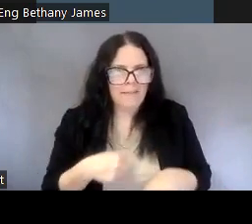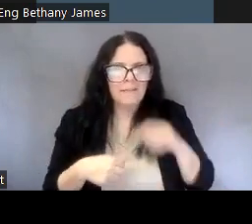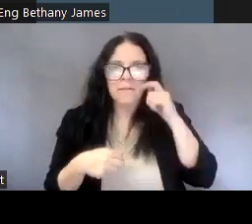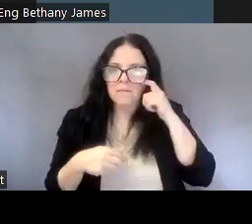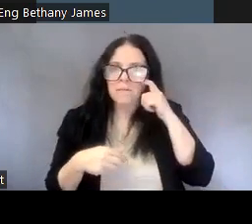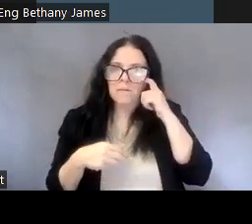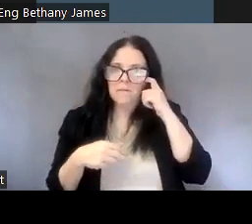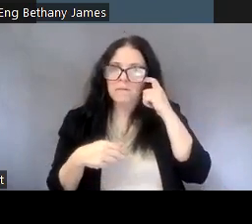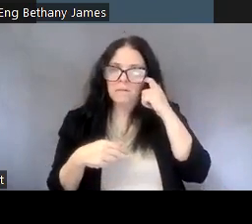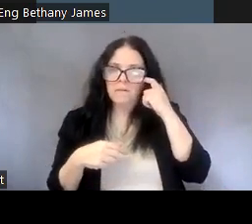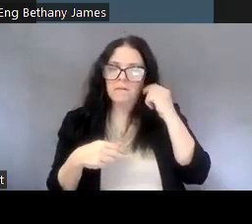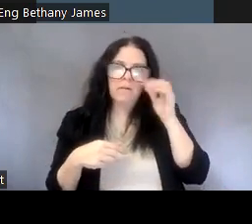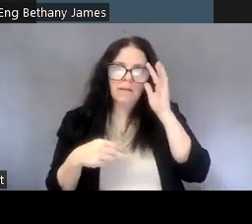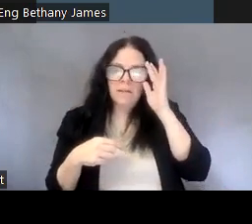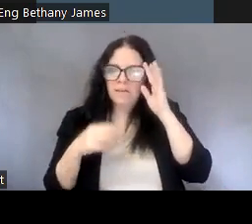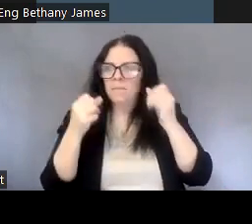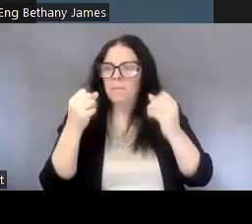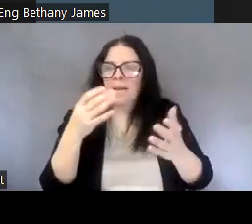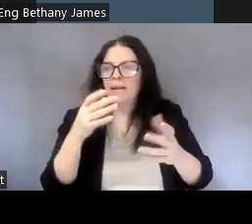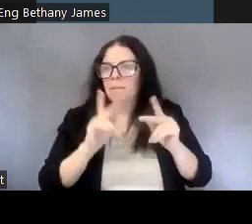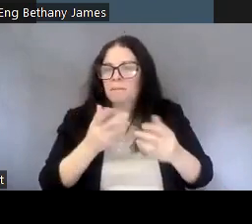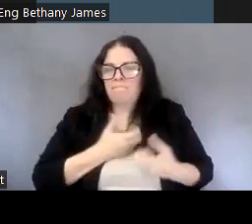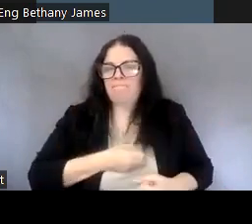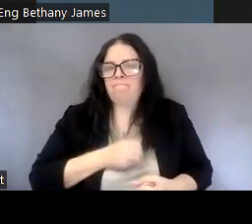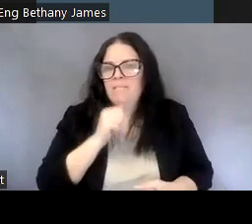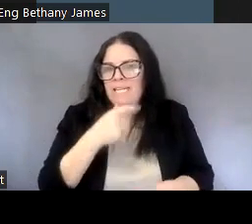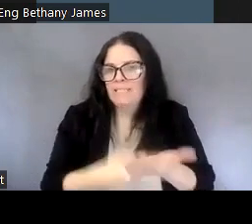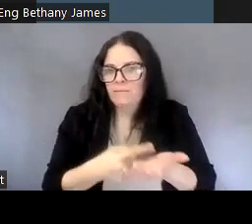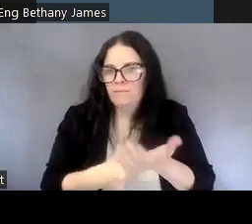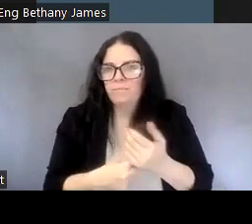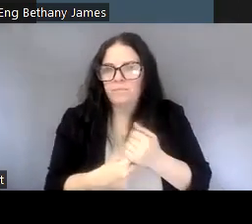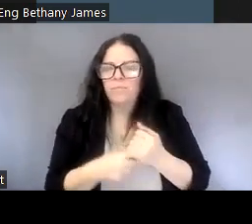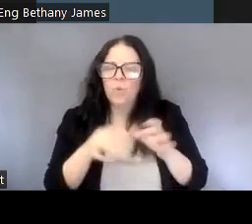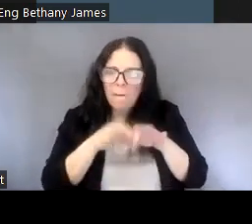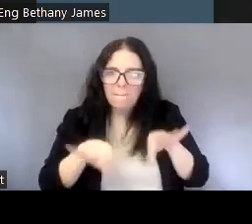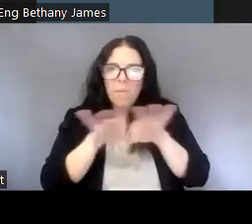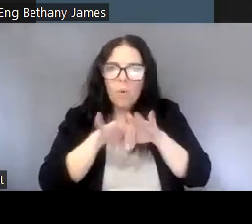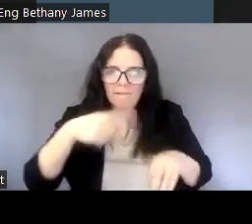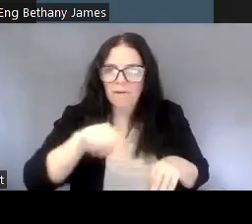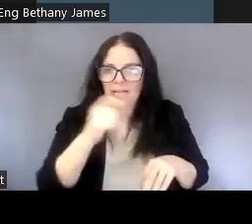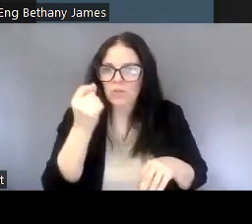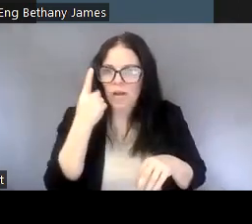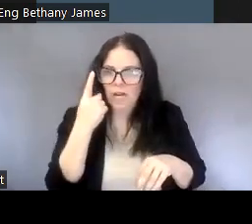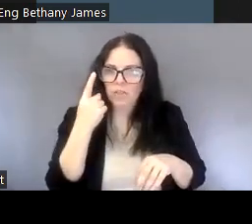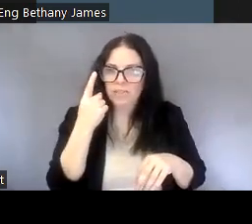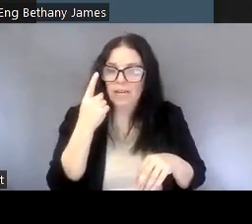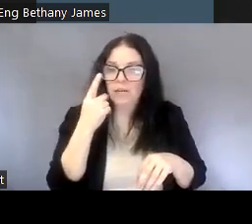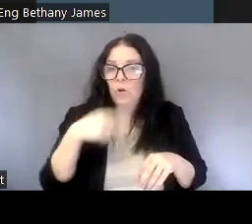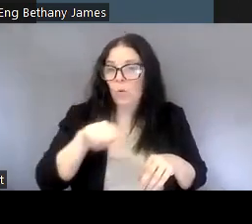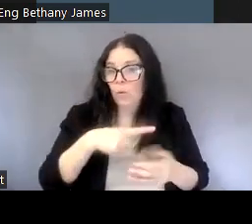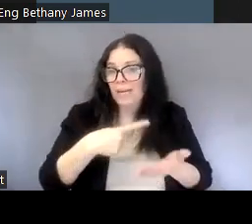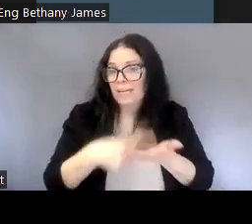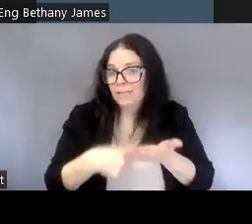talk about those struggles from a mental health perspective. So it's essential for people to understand that when we talk